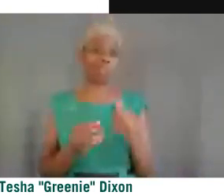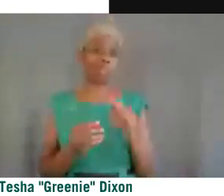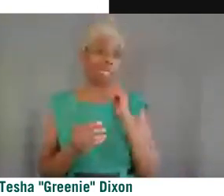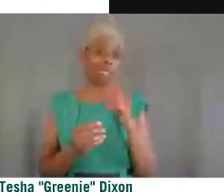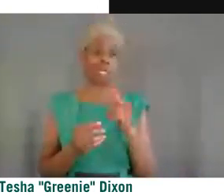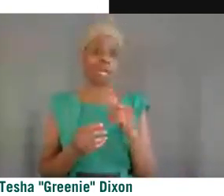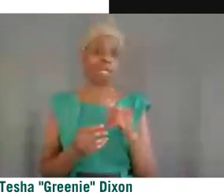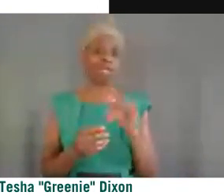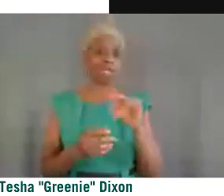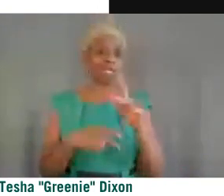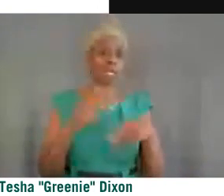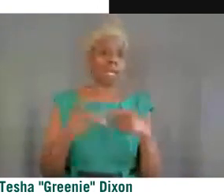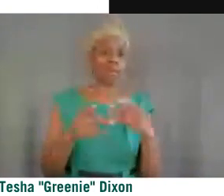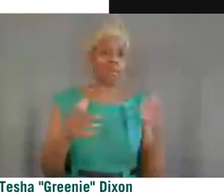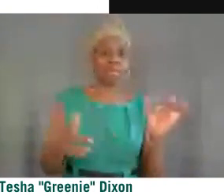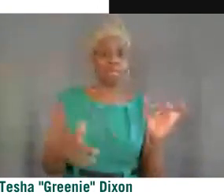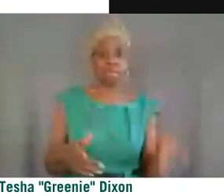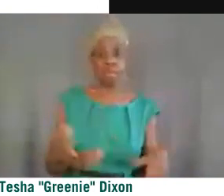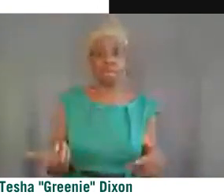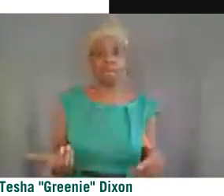it's the kind of thing that, a